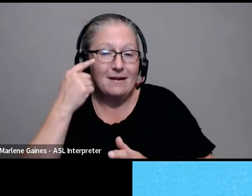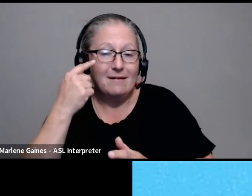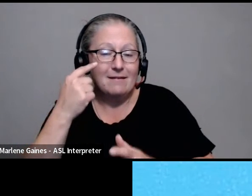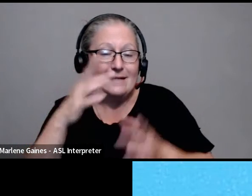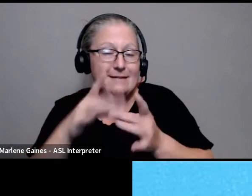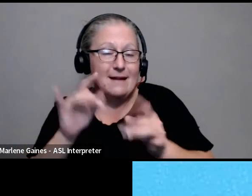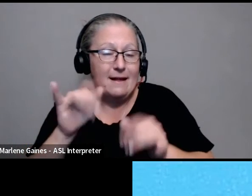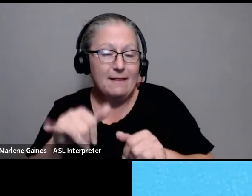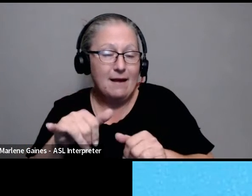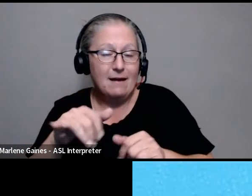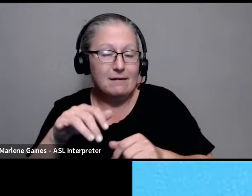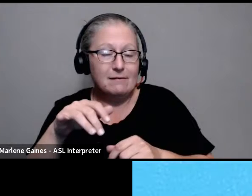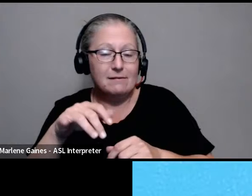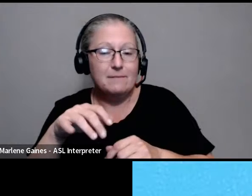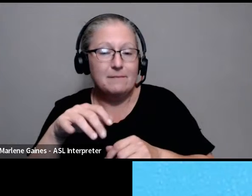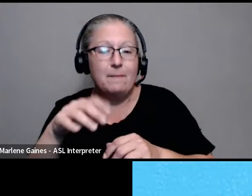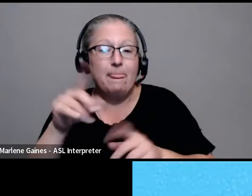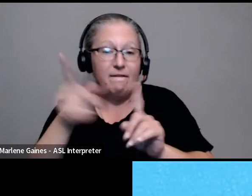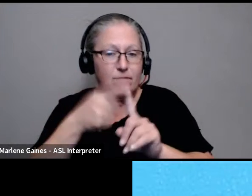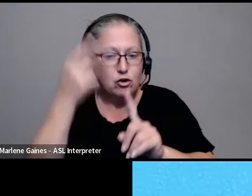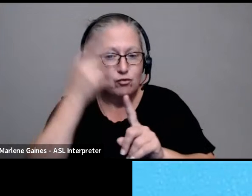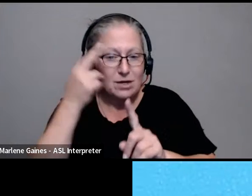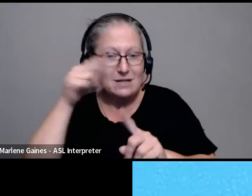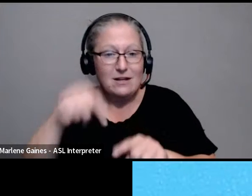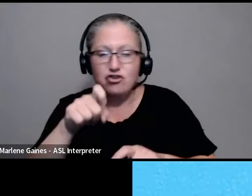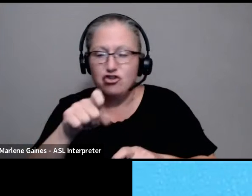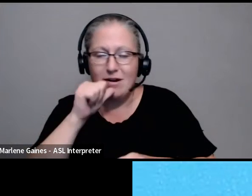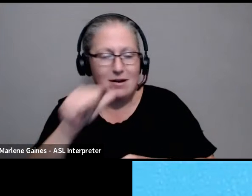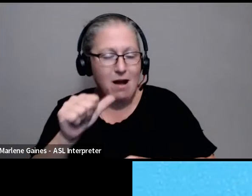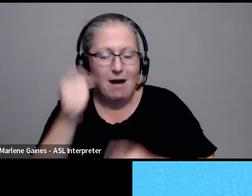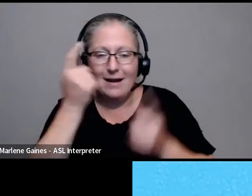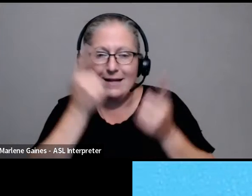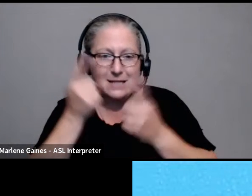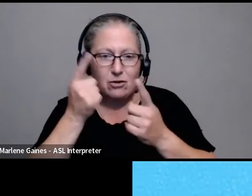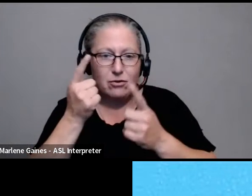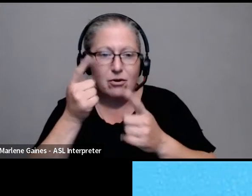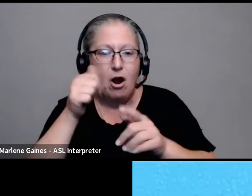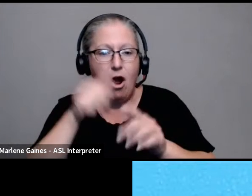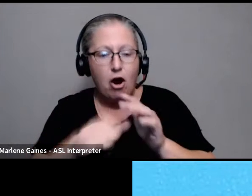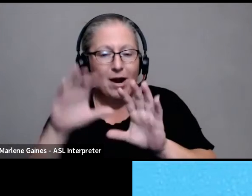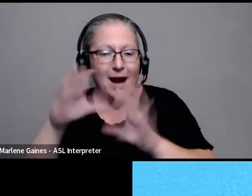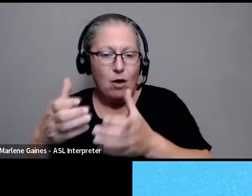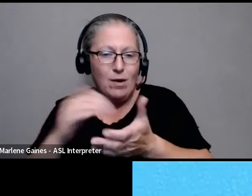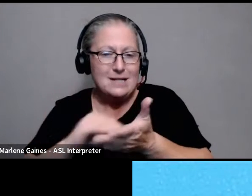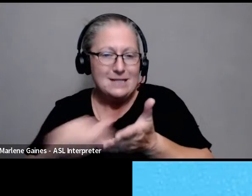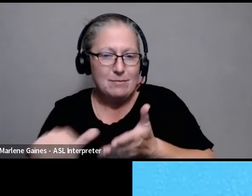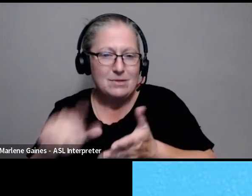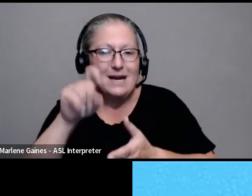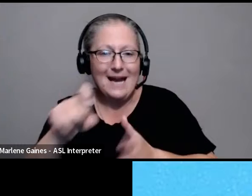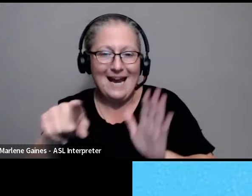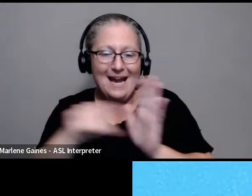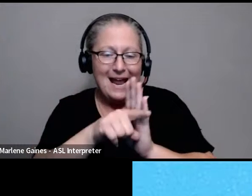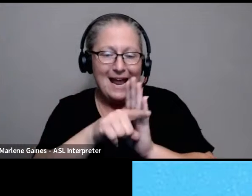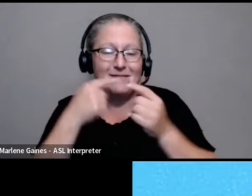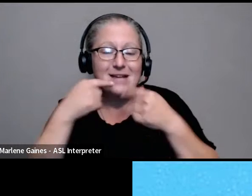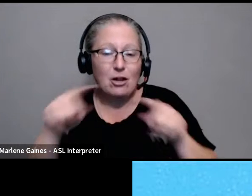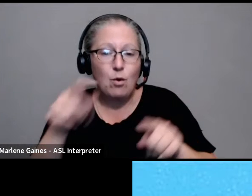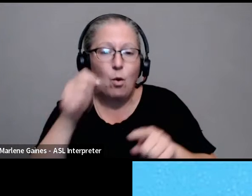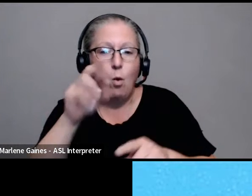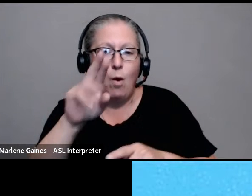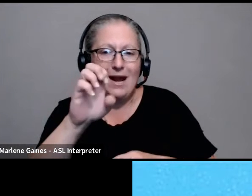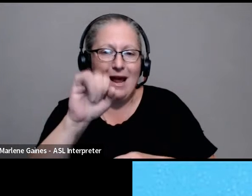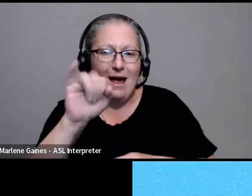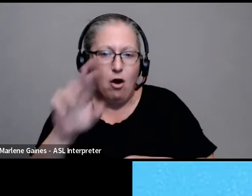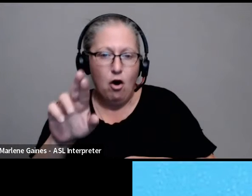otherwise. That's the first reason that this should not be considered under a categorical exemption. You need a negative declaration or an